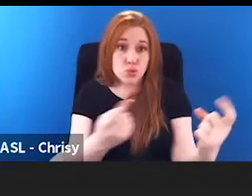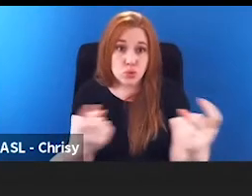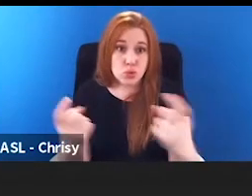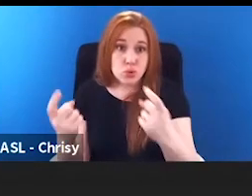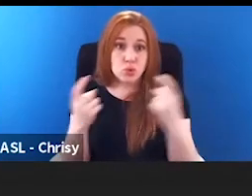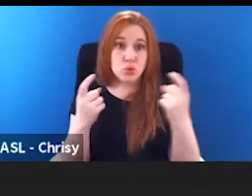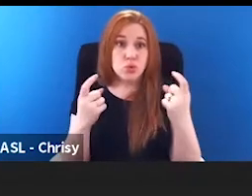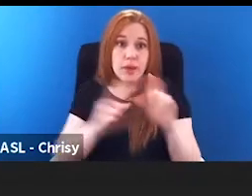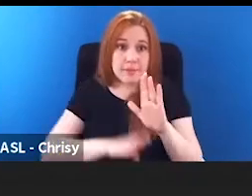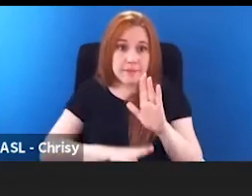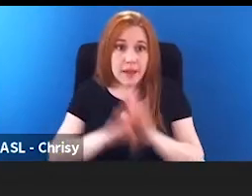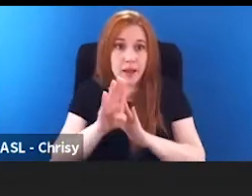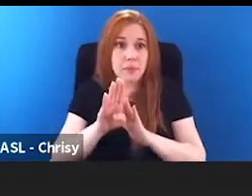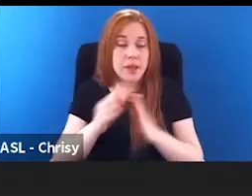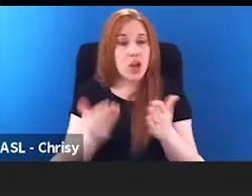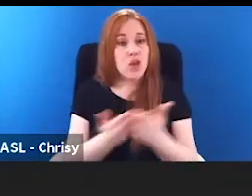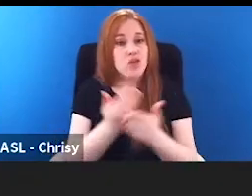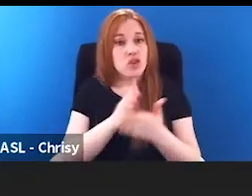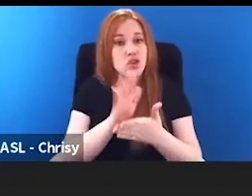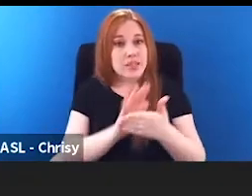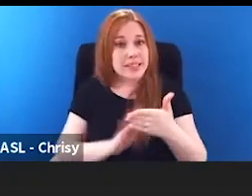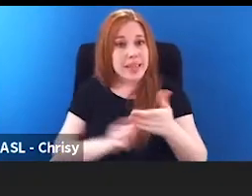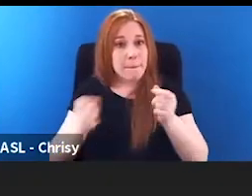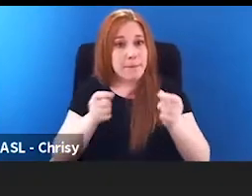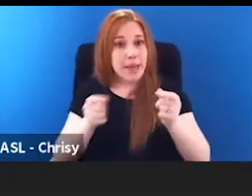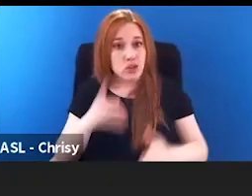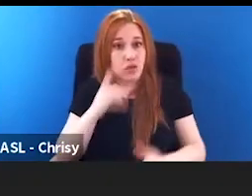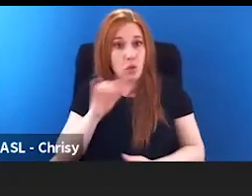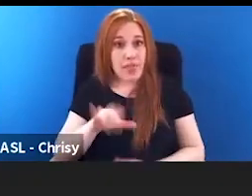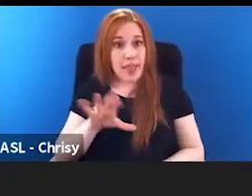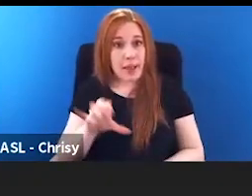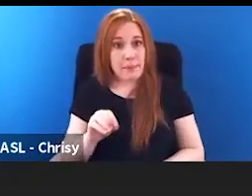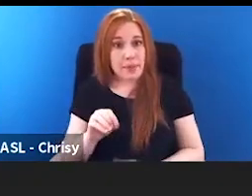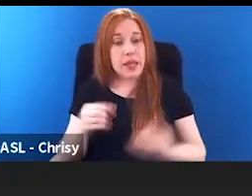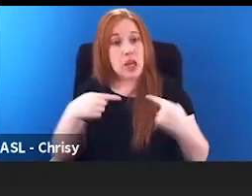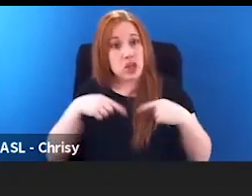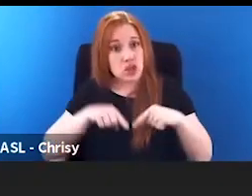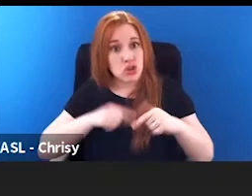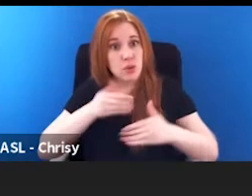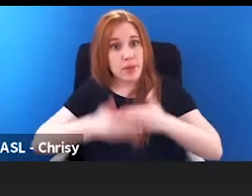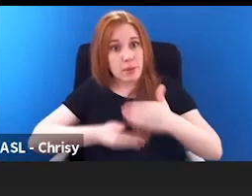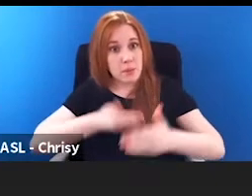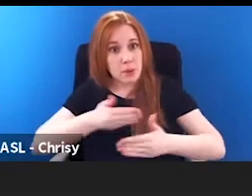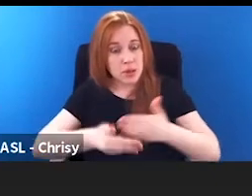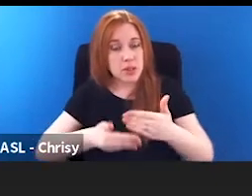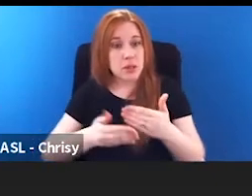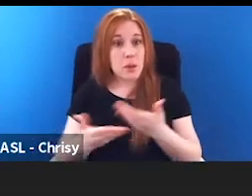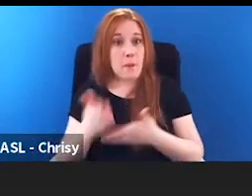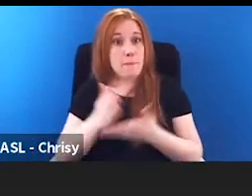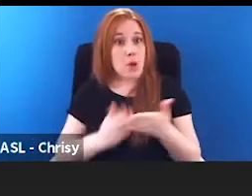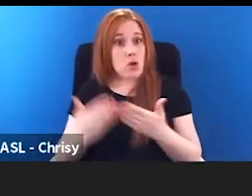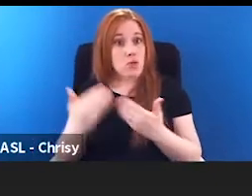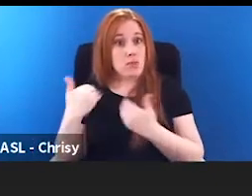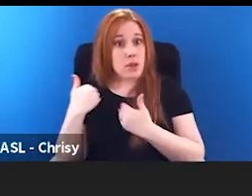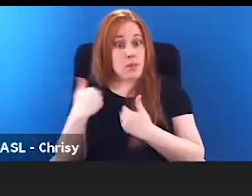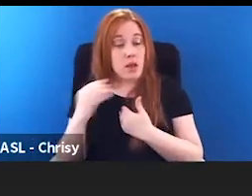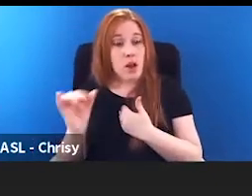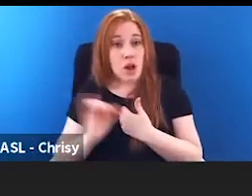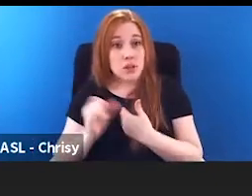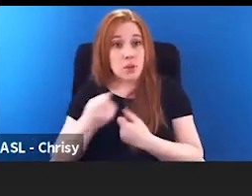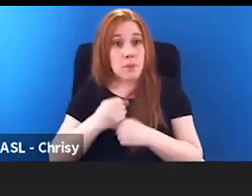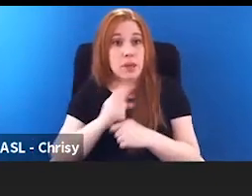development of new design managers to the company. And a part of doing that is also making sure that we